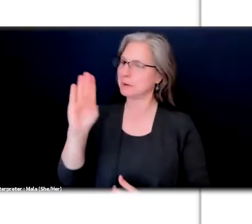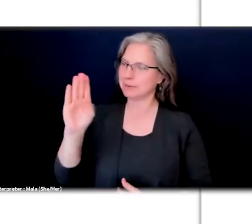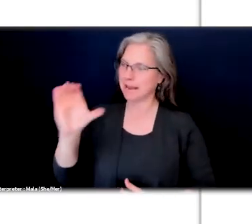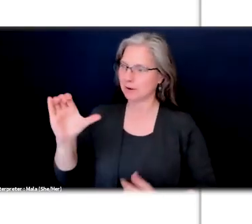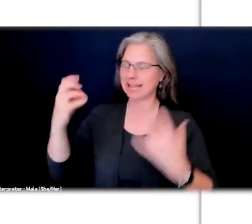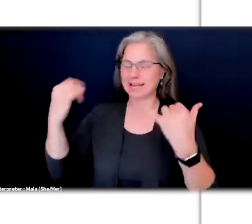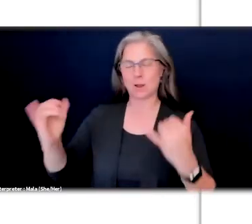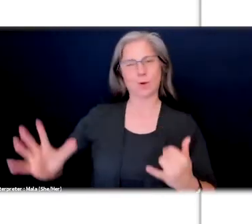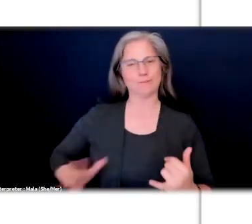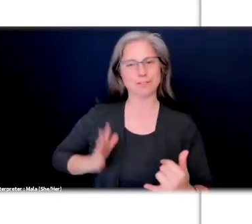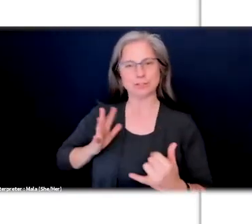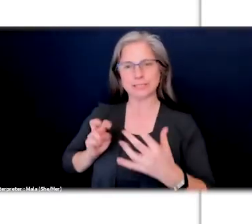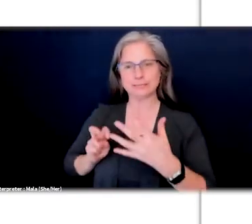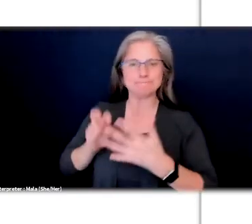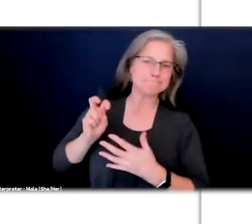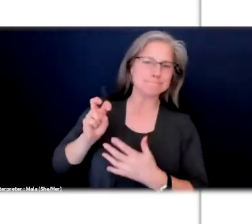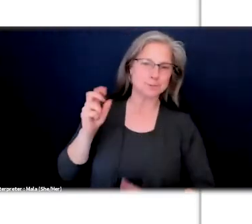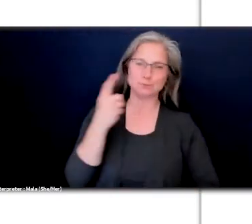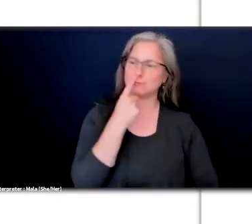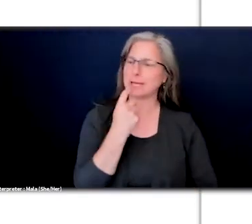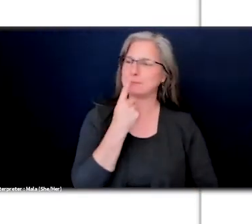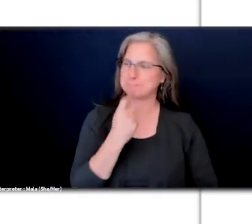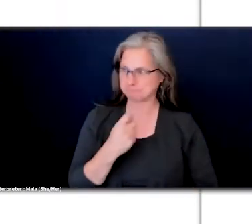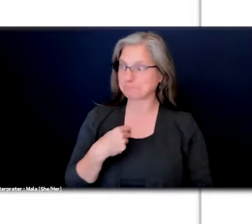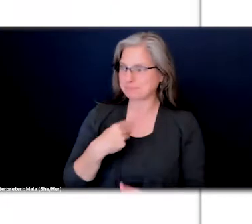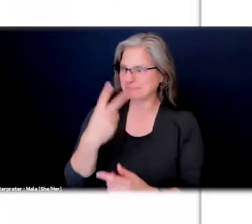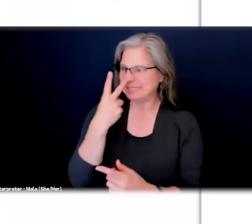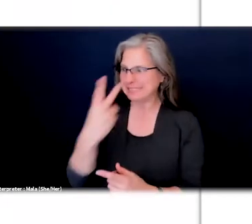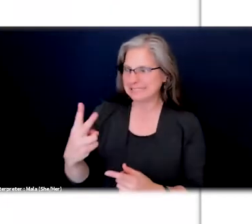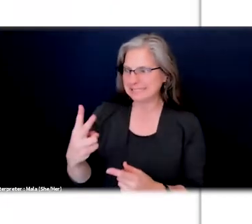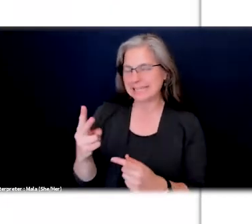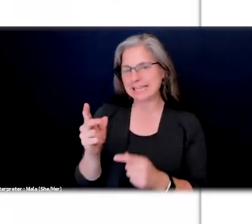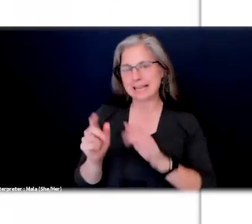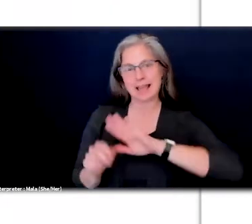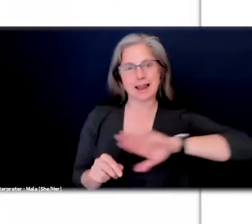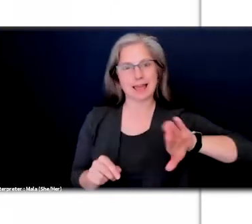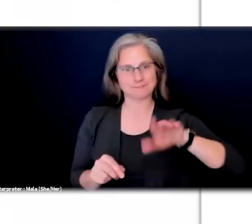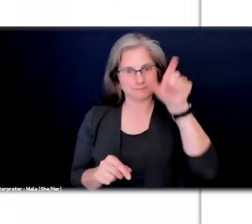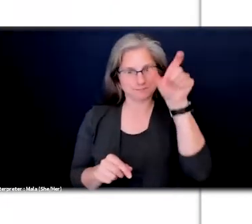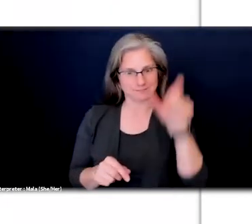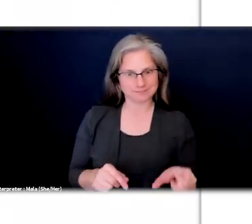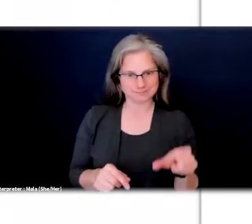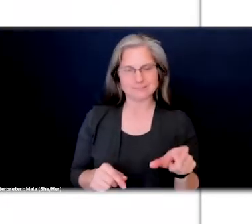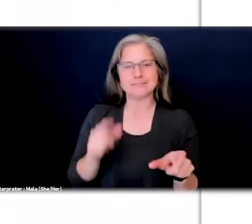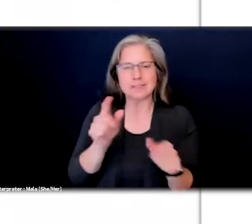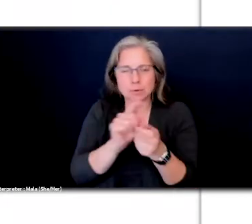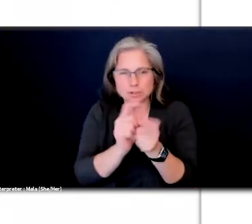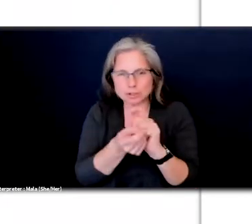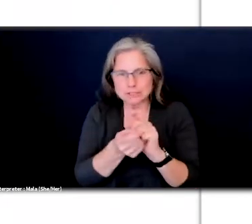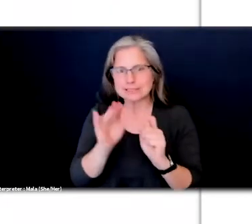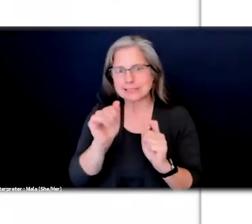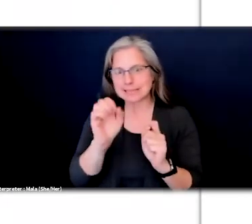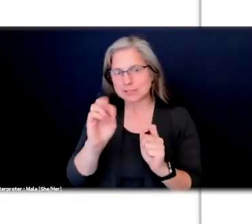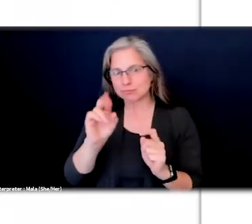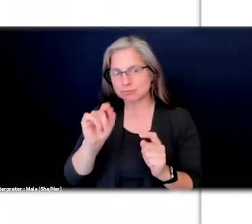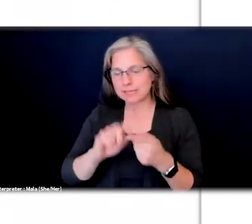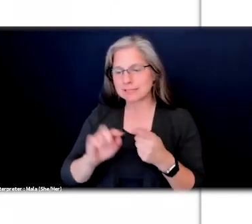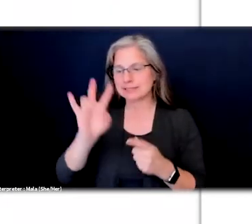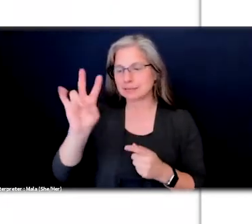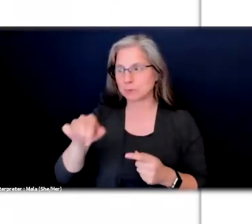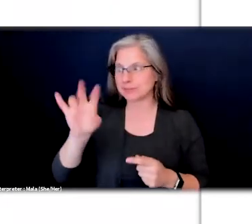now officially in the red tier. And you can see the metrics on the left side there. Our adjusted case rate is